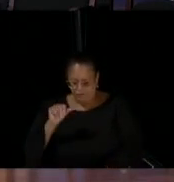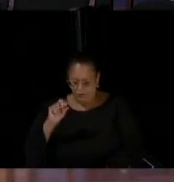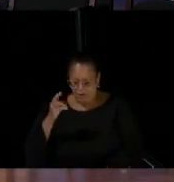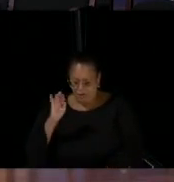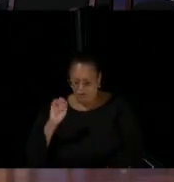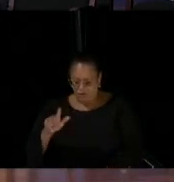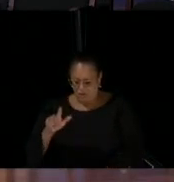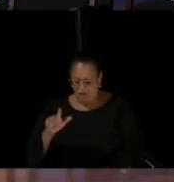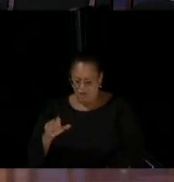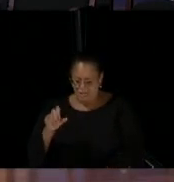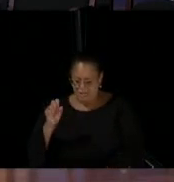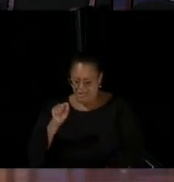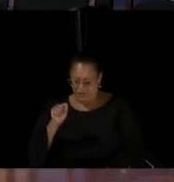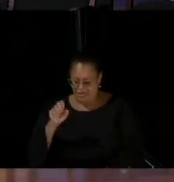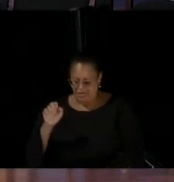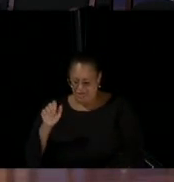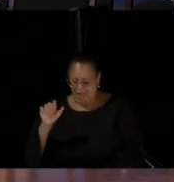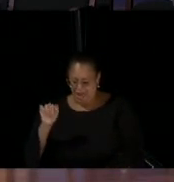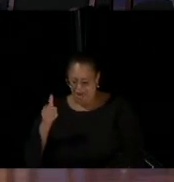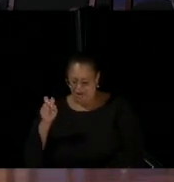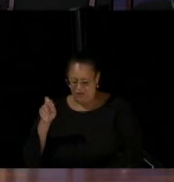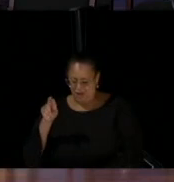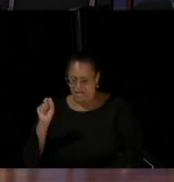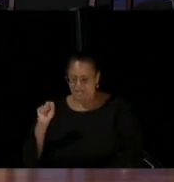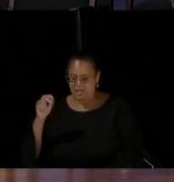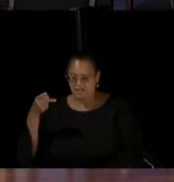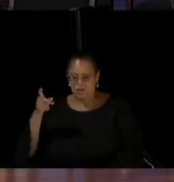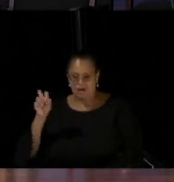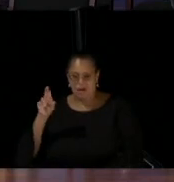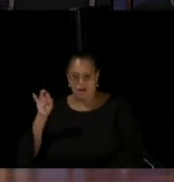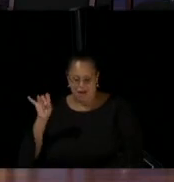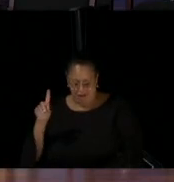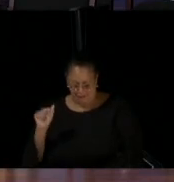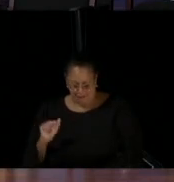Rachel Stephanie Alvarez Parada.